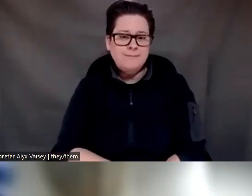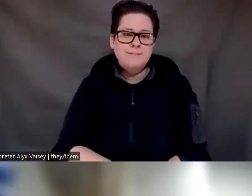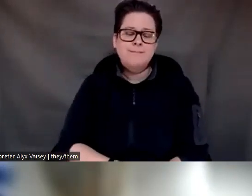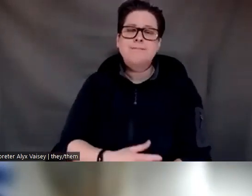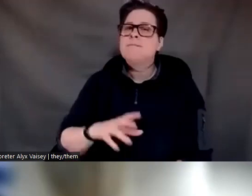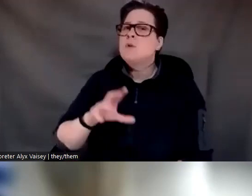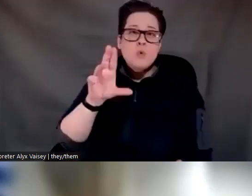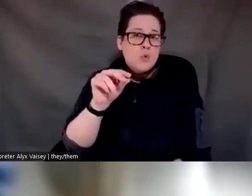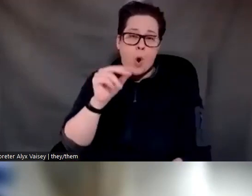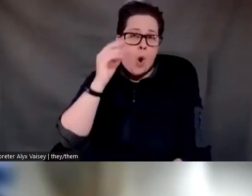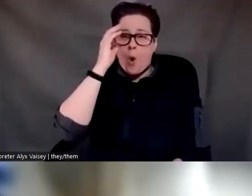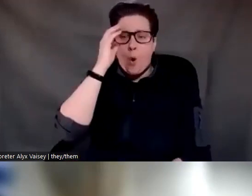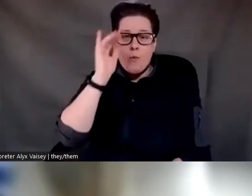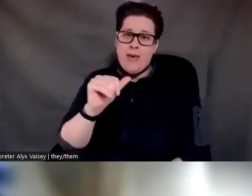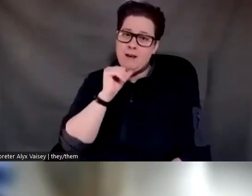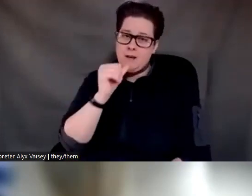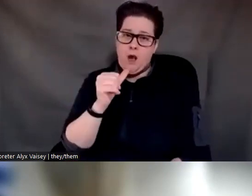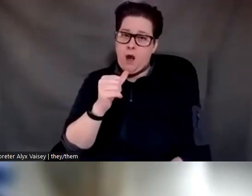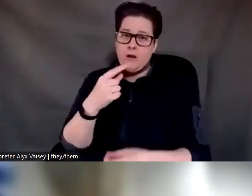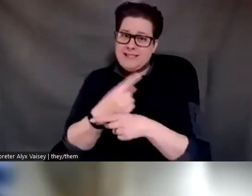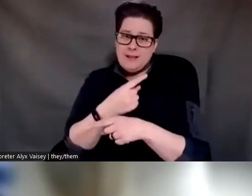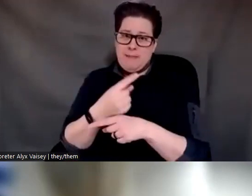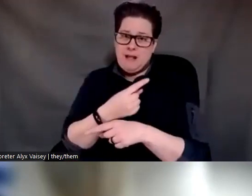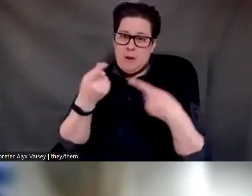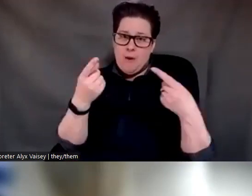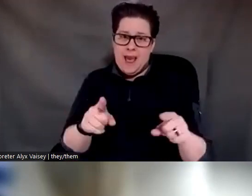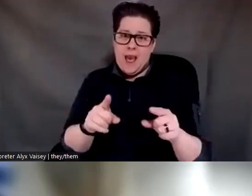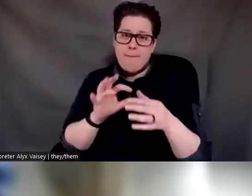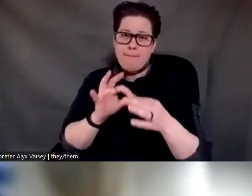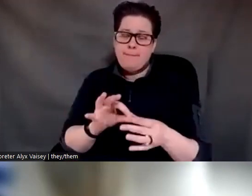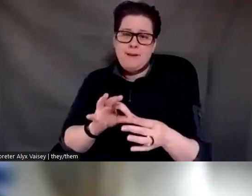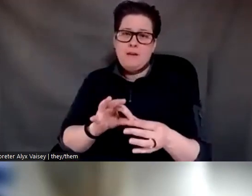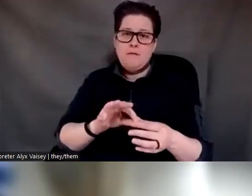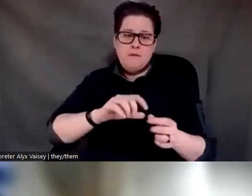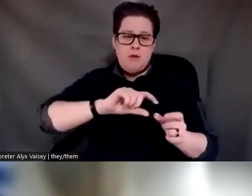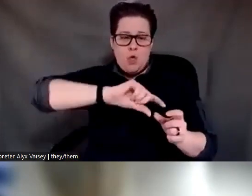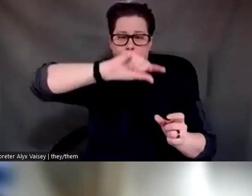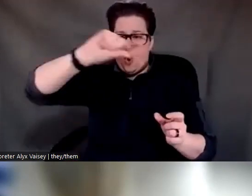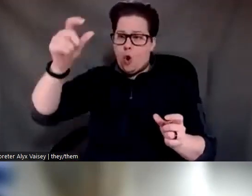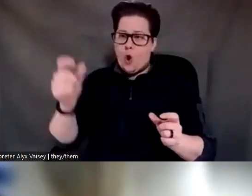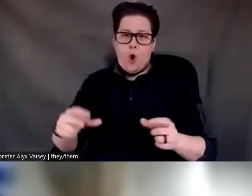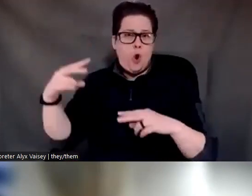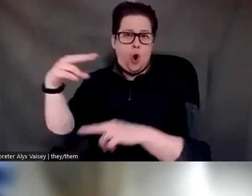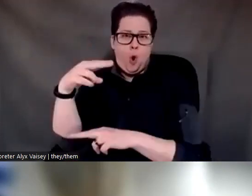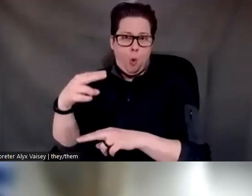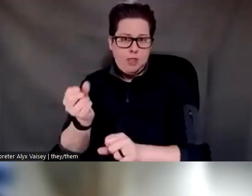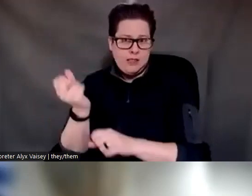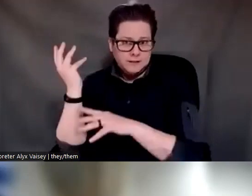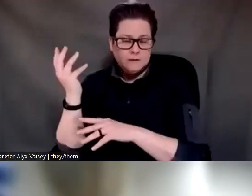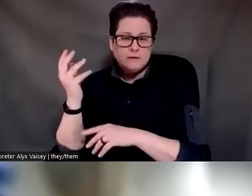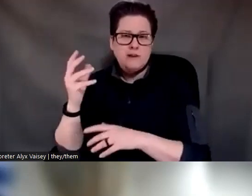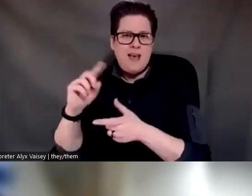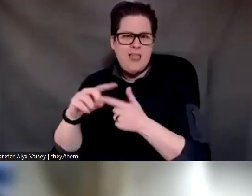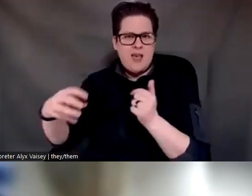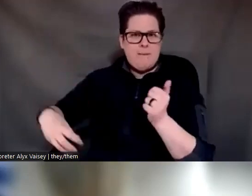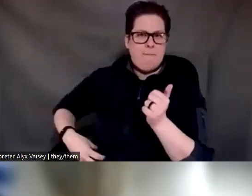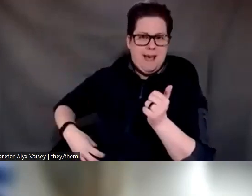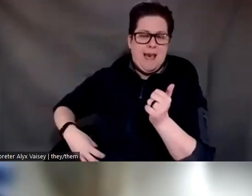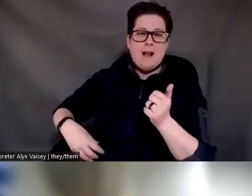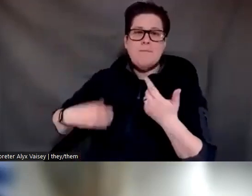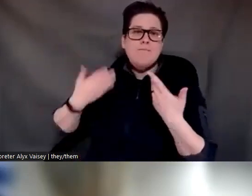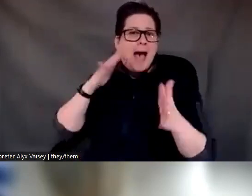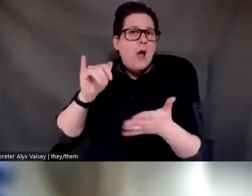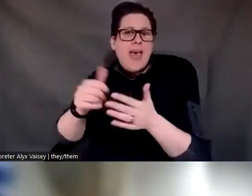No, that's not a usual outcome at all for a colon cancer resection. I can't speak to that